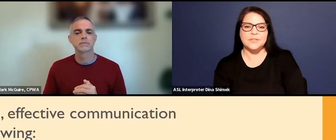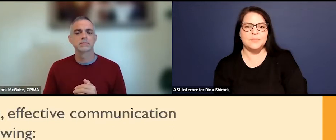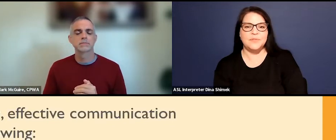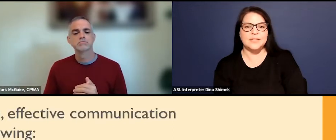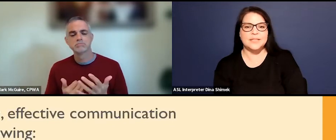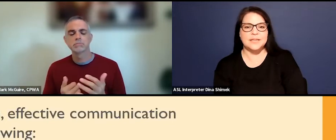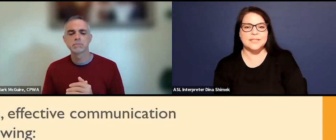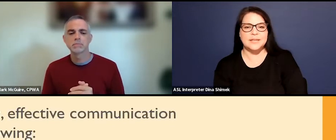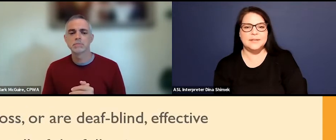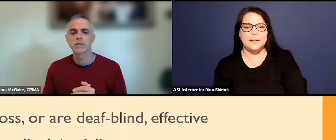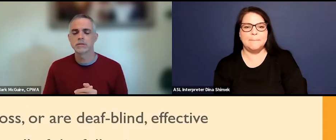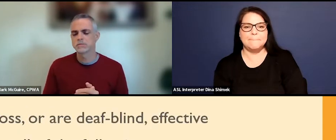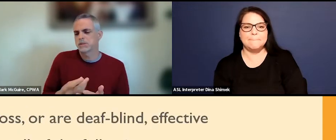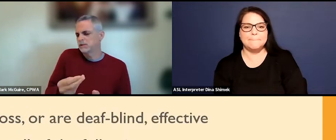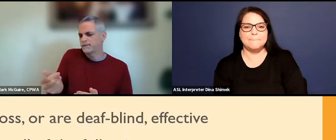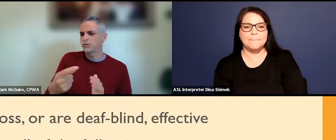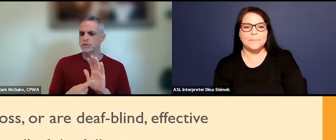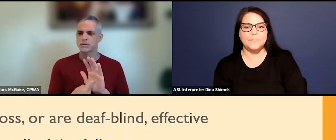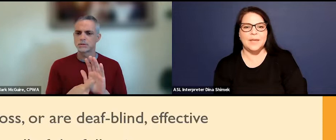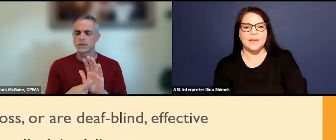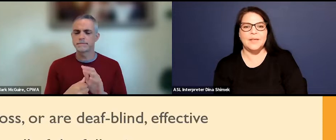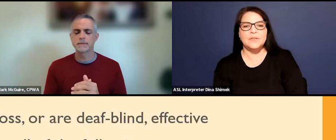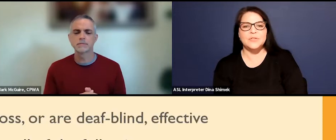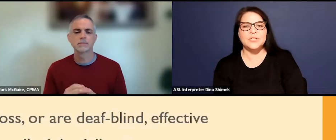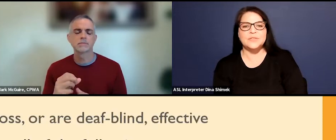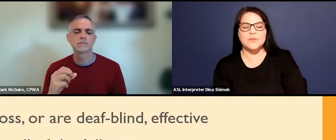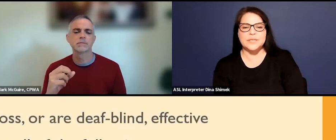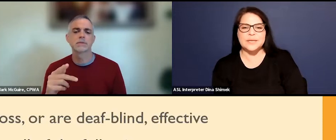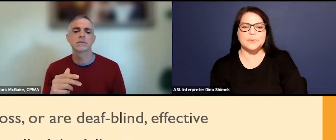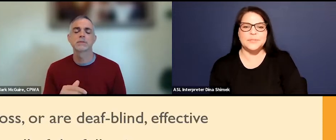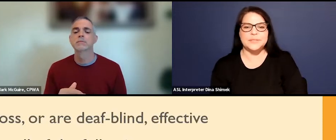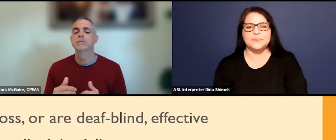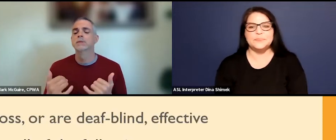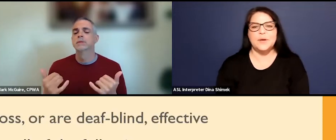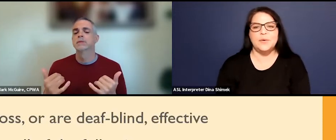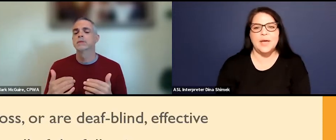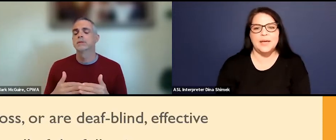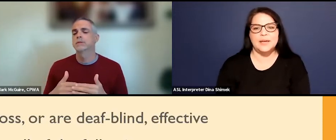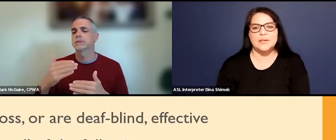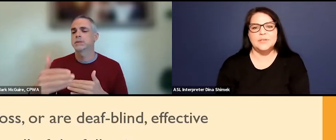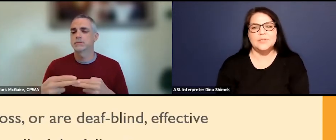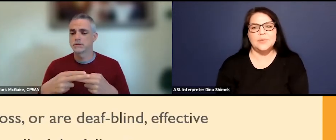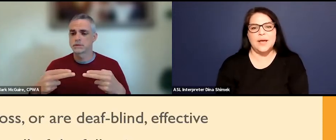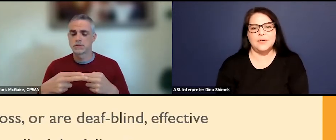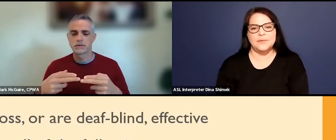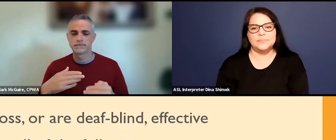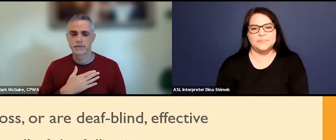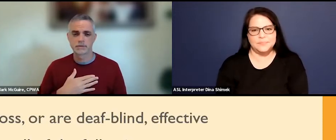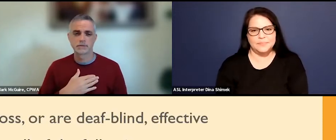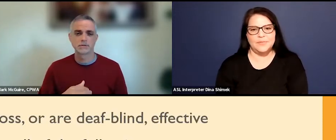Okay, so moving on to the next slide. Yeah, those are just a few examples. Okay, so